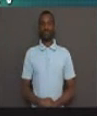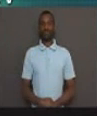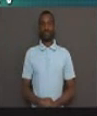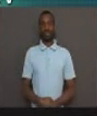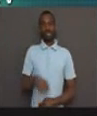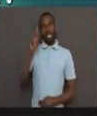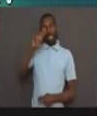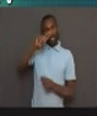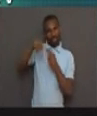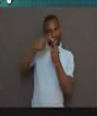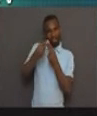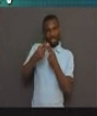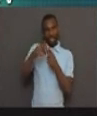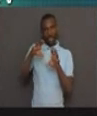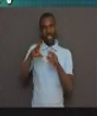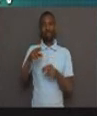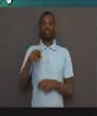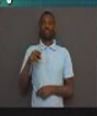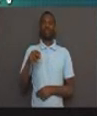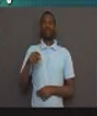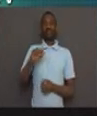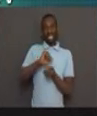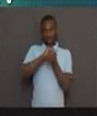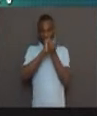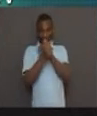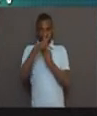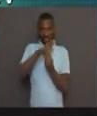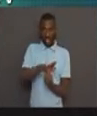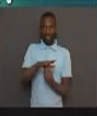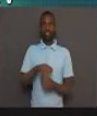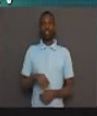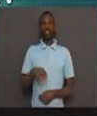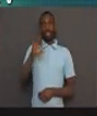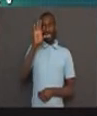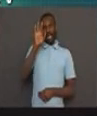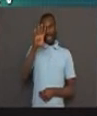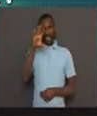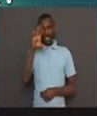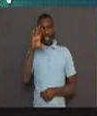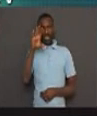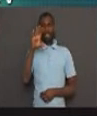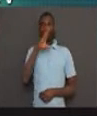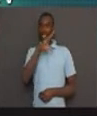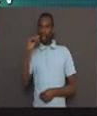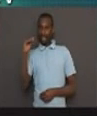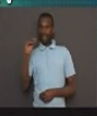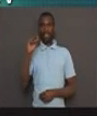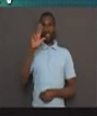0.0989374 atomic mass units and multiply it by the conversion